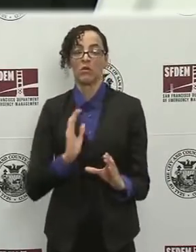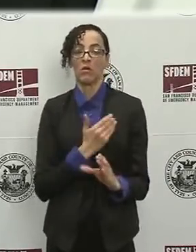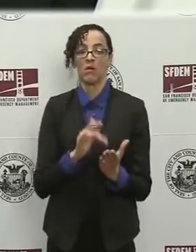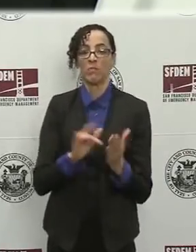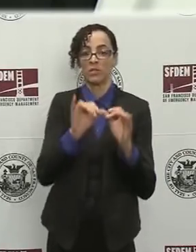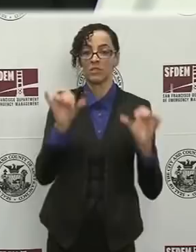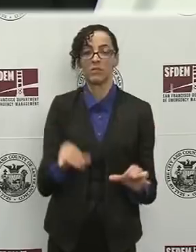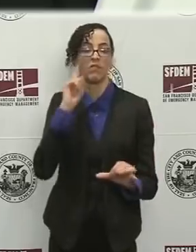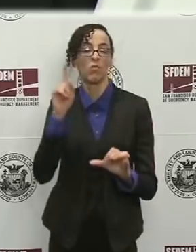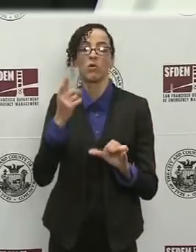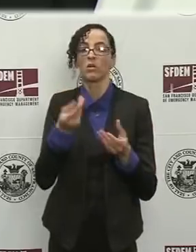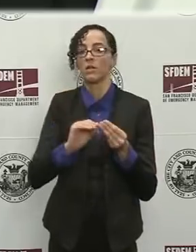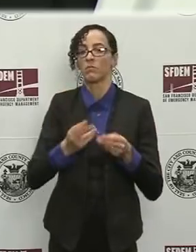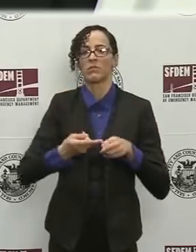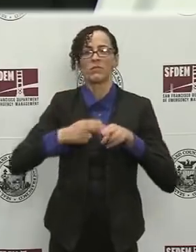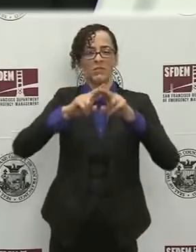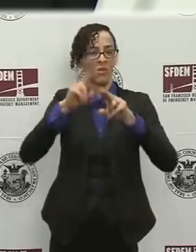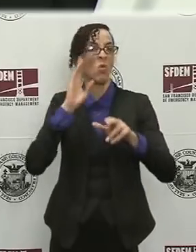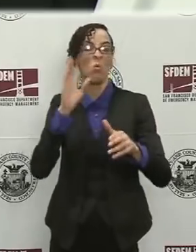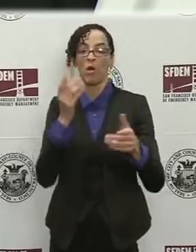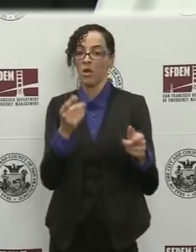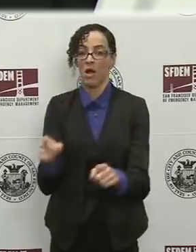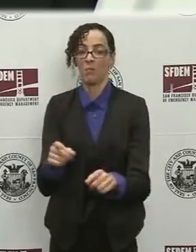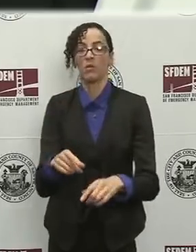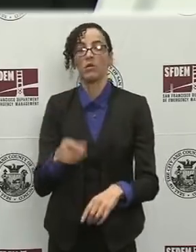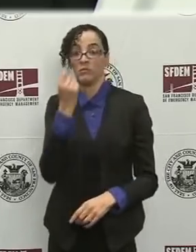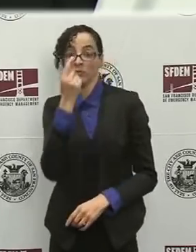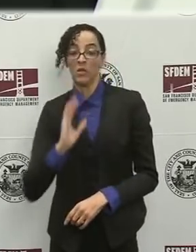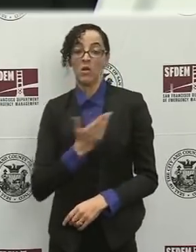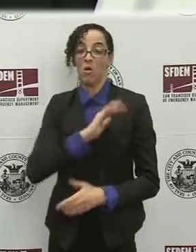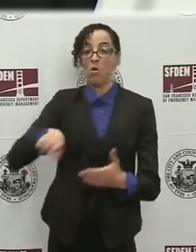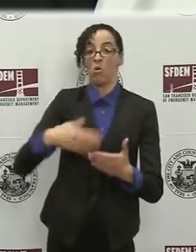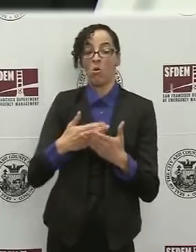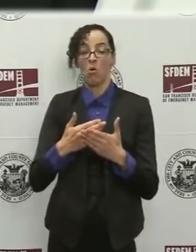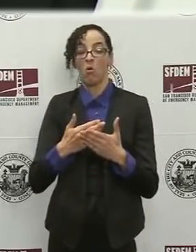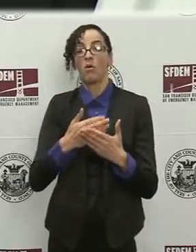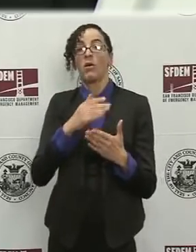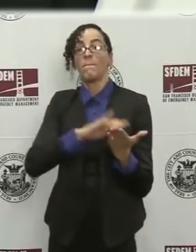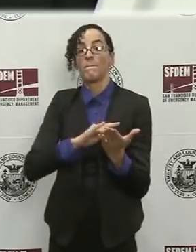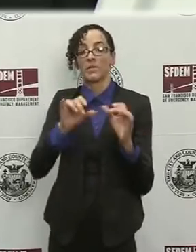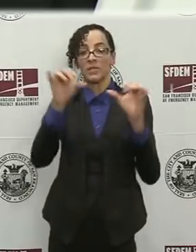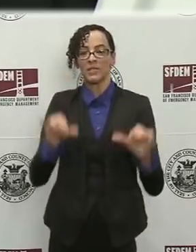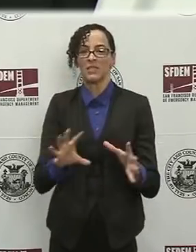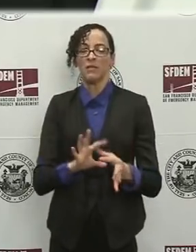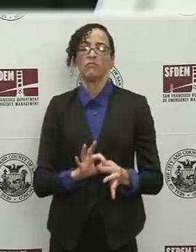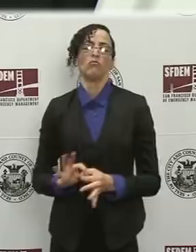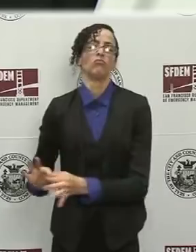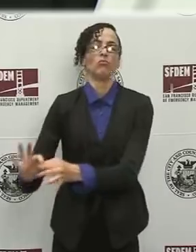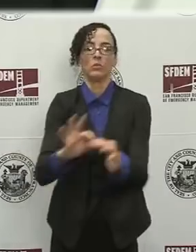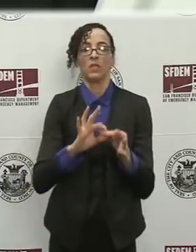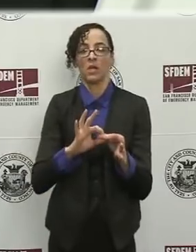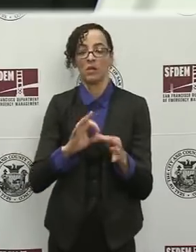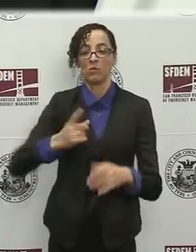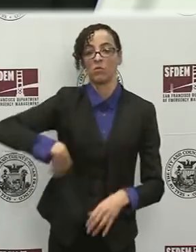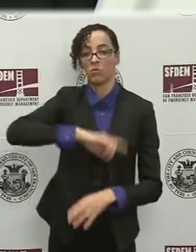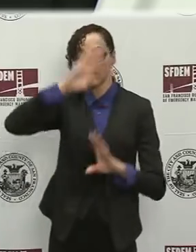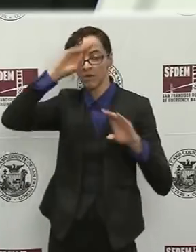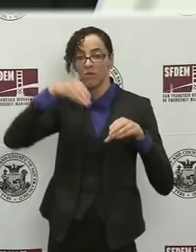Our entire medical system is united and focused on doing what it takes to get through what